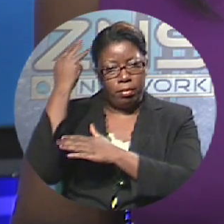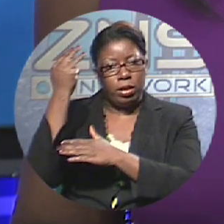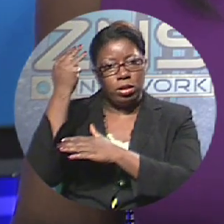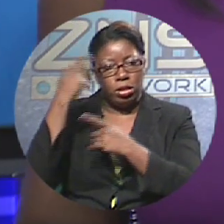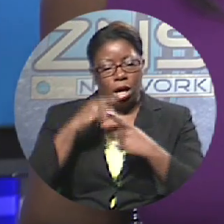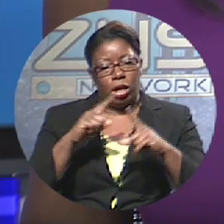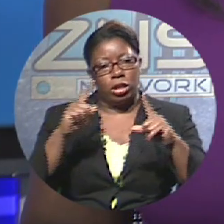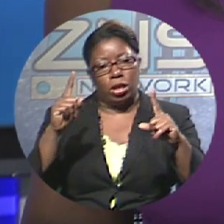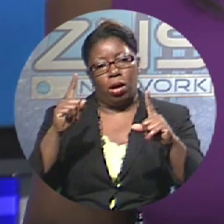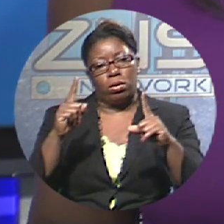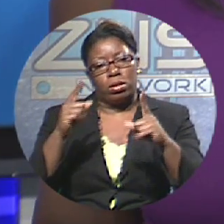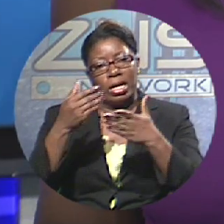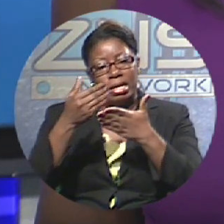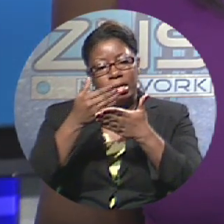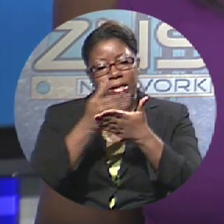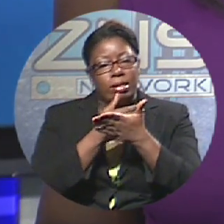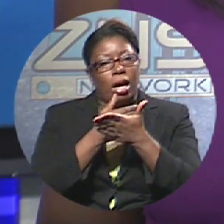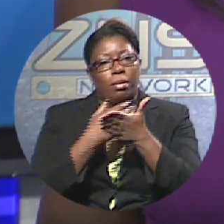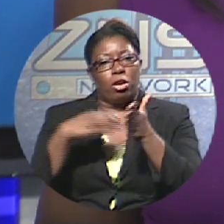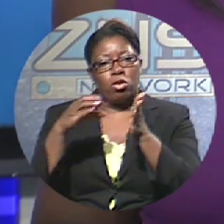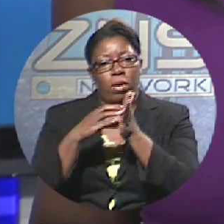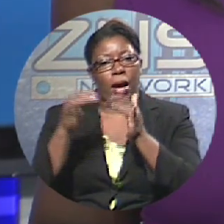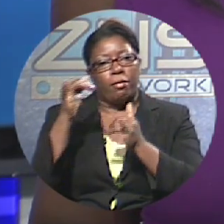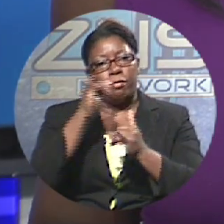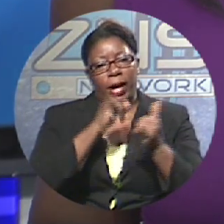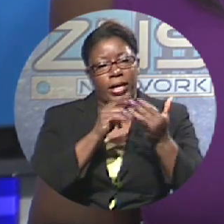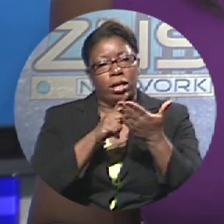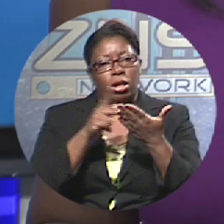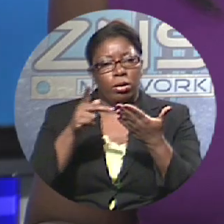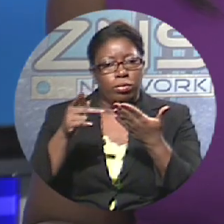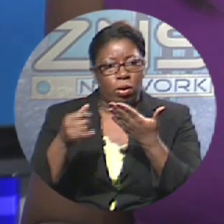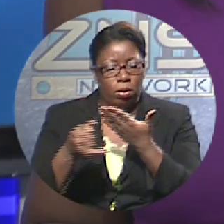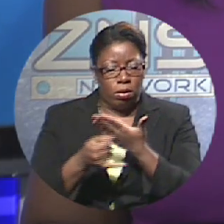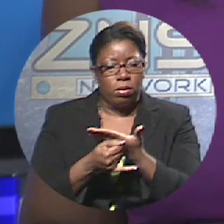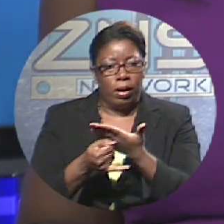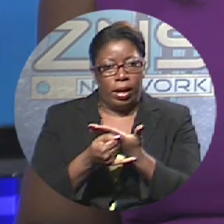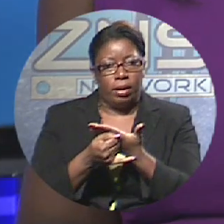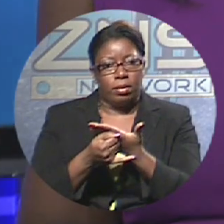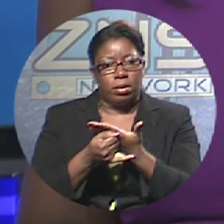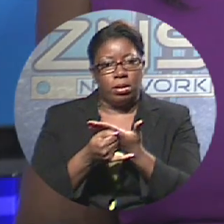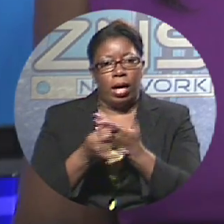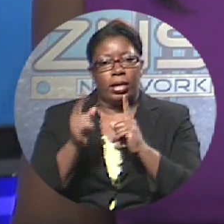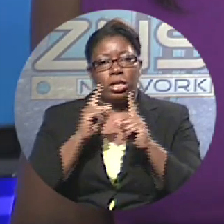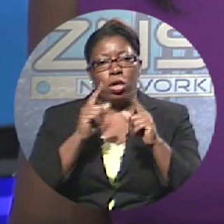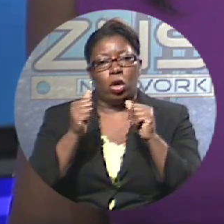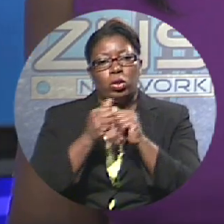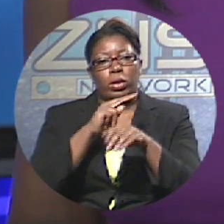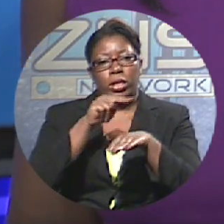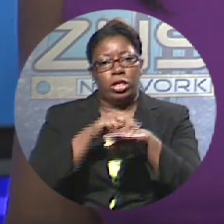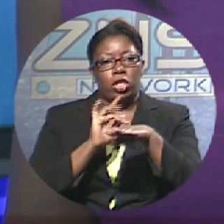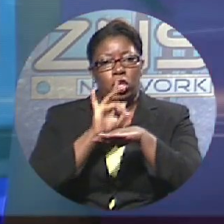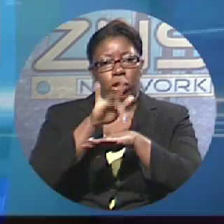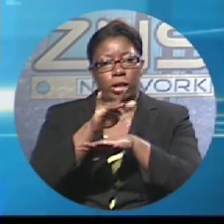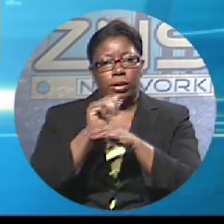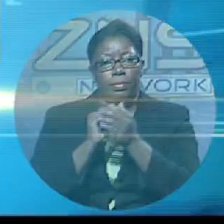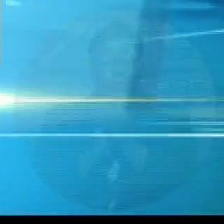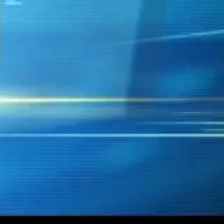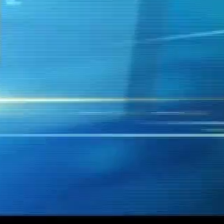crime-fighting initiatives to combat the rising levels of crime in a special address to the nation earlier this week.